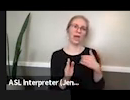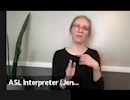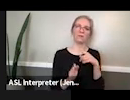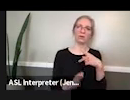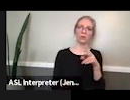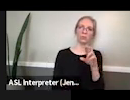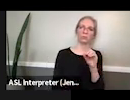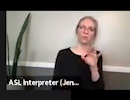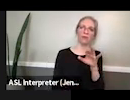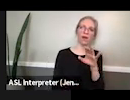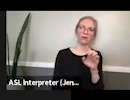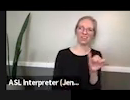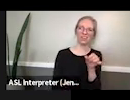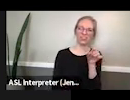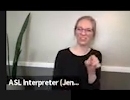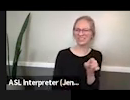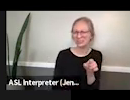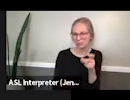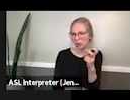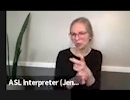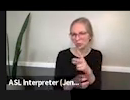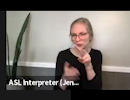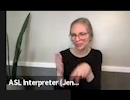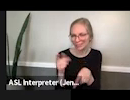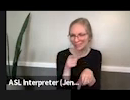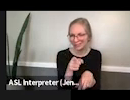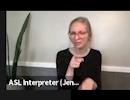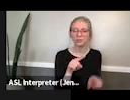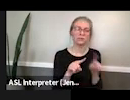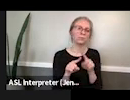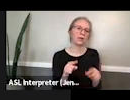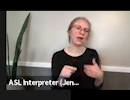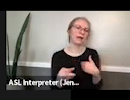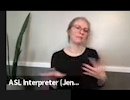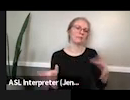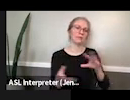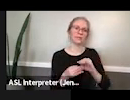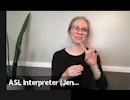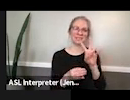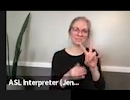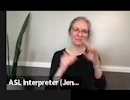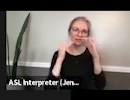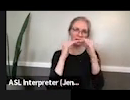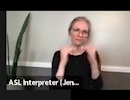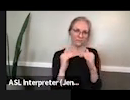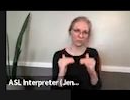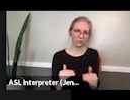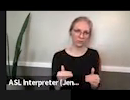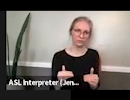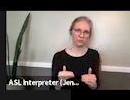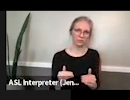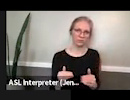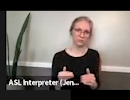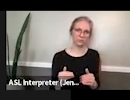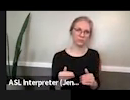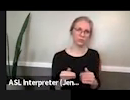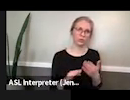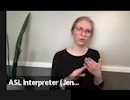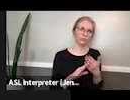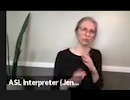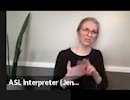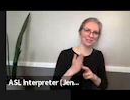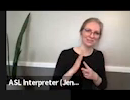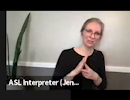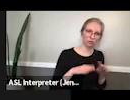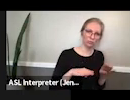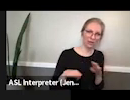can't read this per se, but this gives you, there are 7 levels, okay, from pre-intentional behavior up